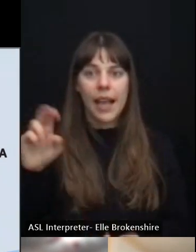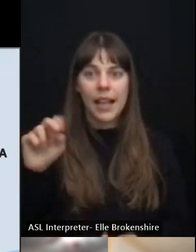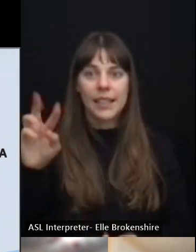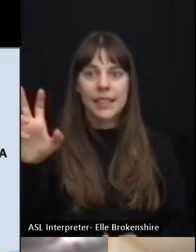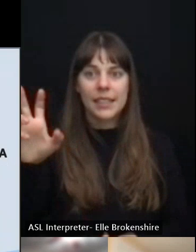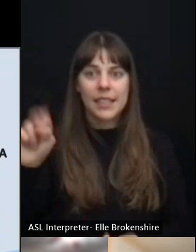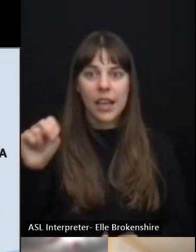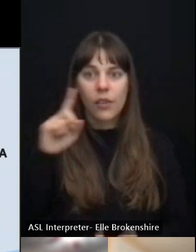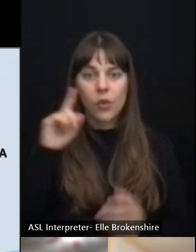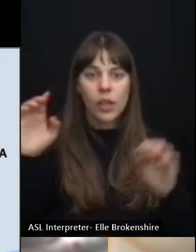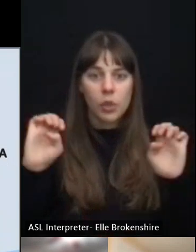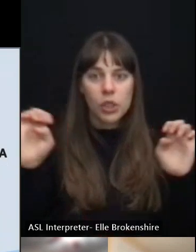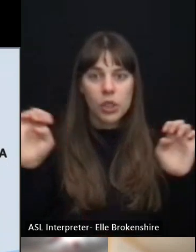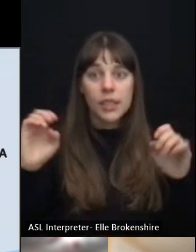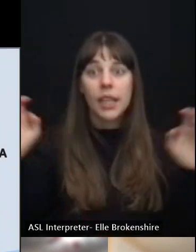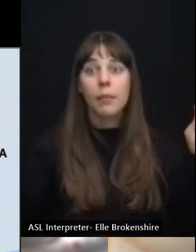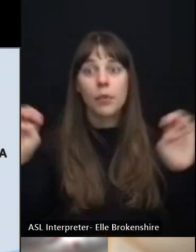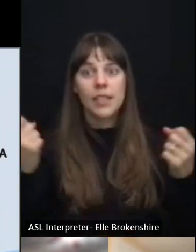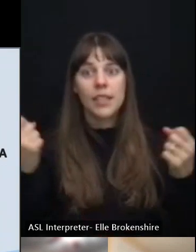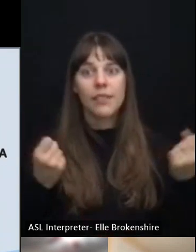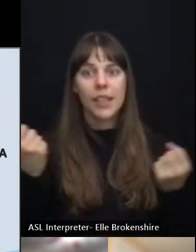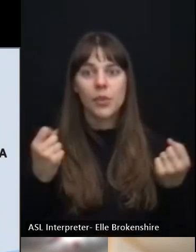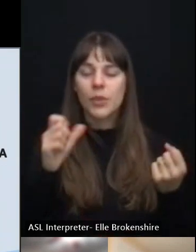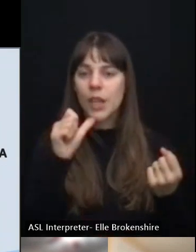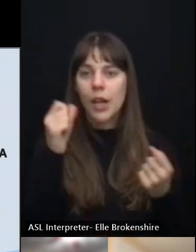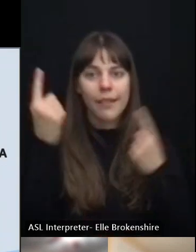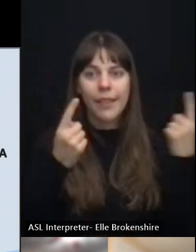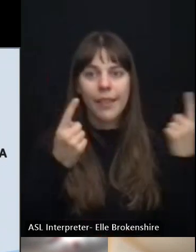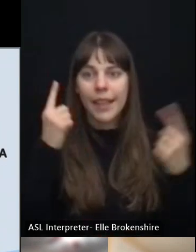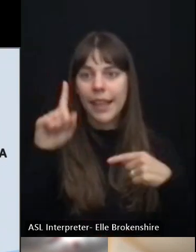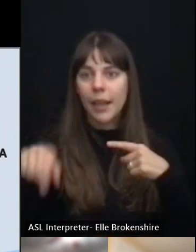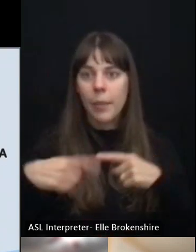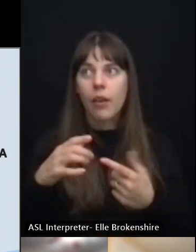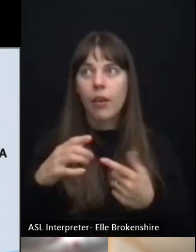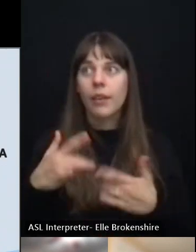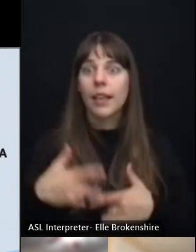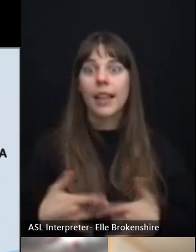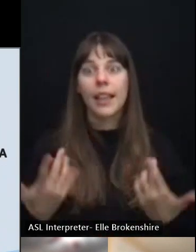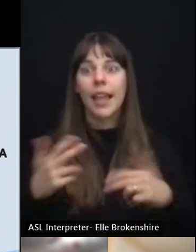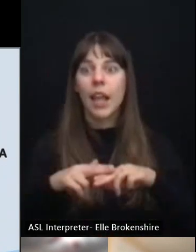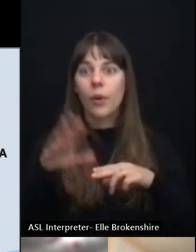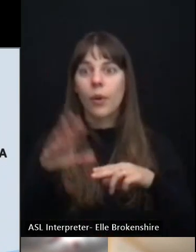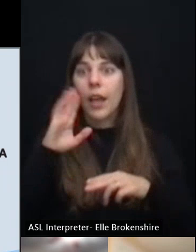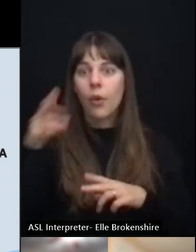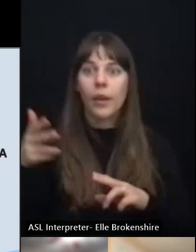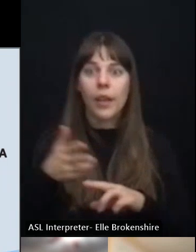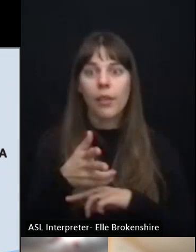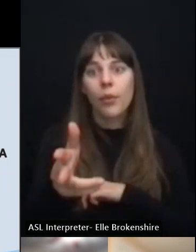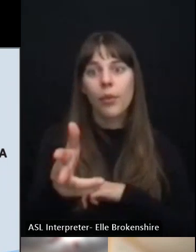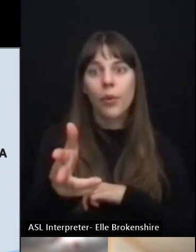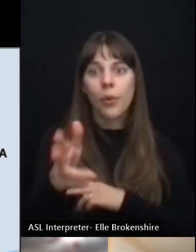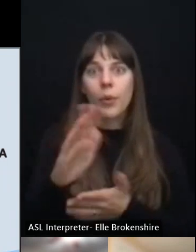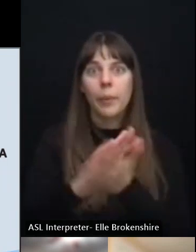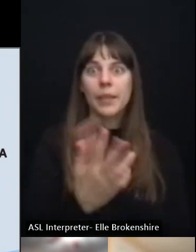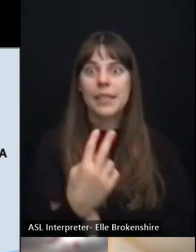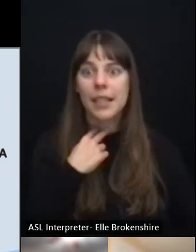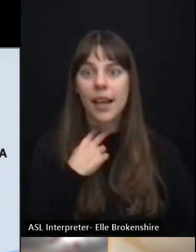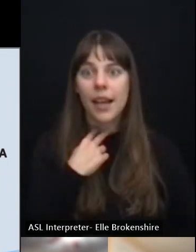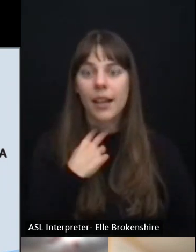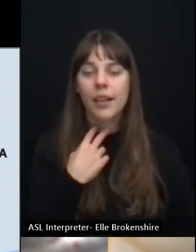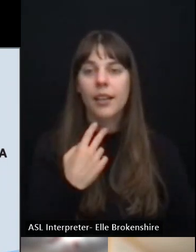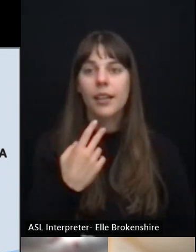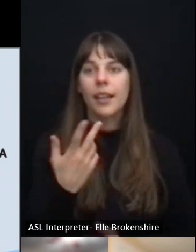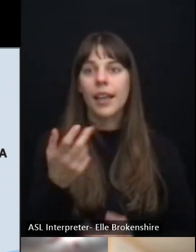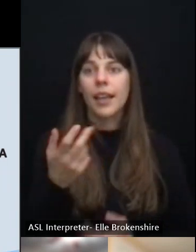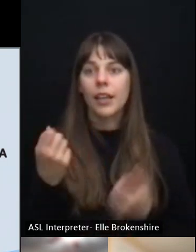so emergency vehicles aren't thinking about things like, oh, the light rail is going to come by here and get totally stuck and they'll park where they park because